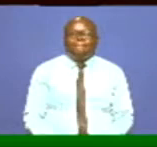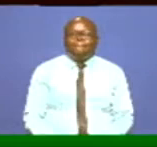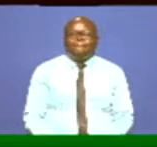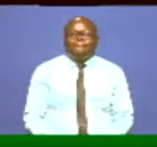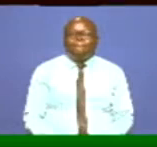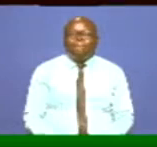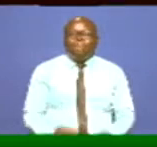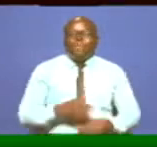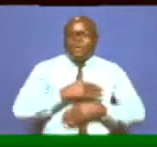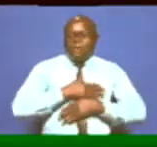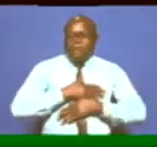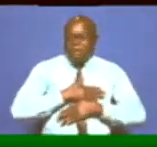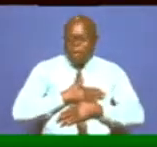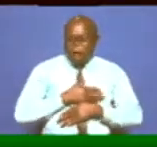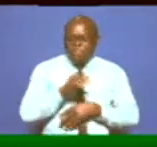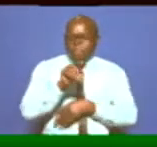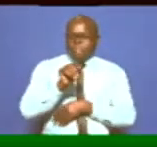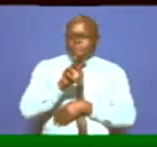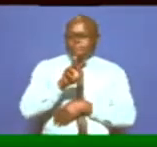Honorable Twalib.